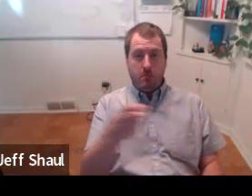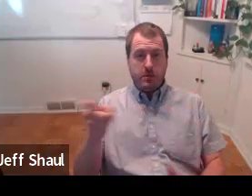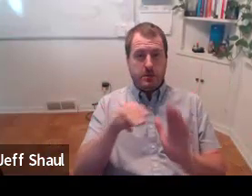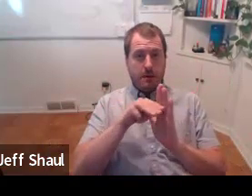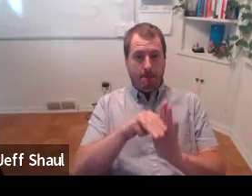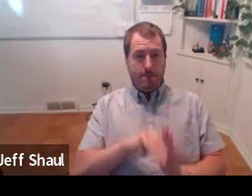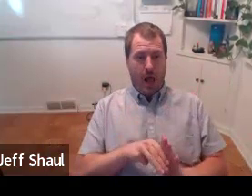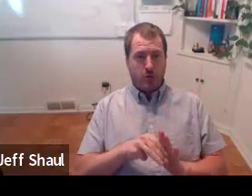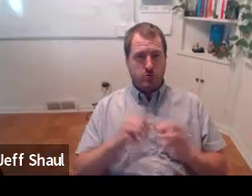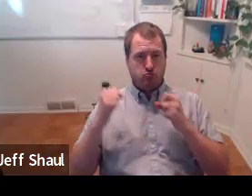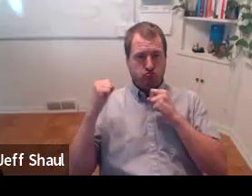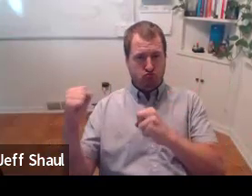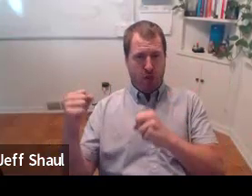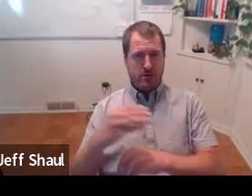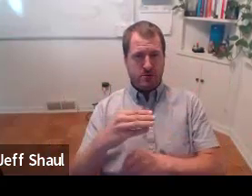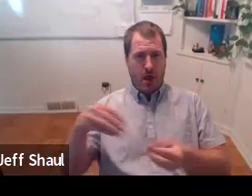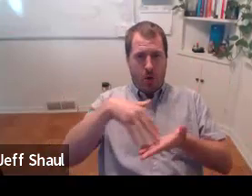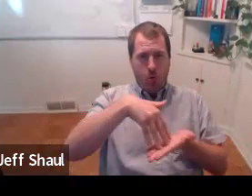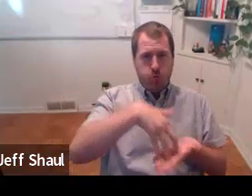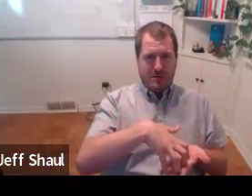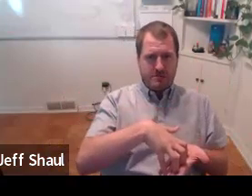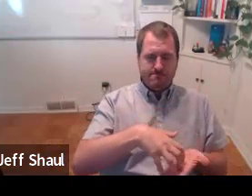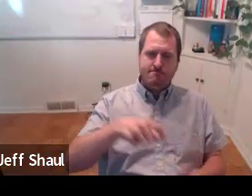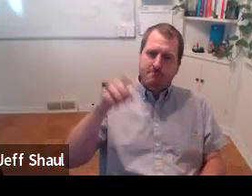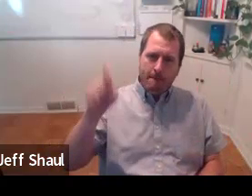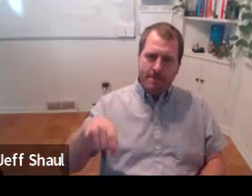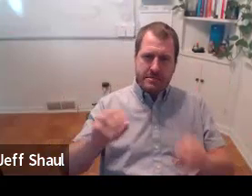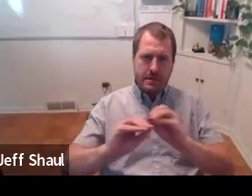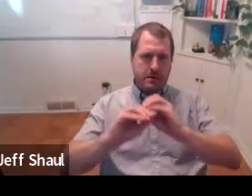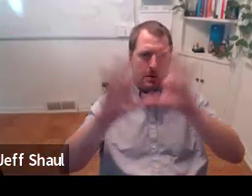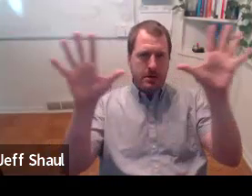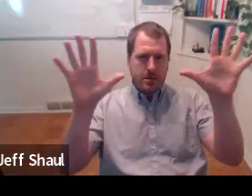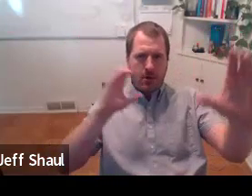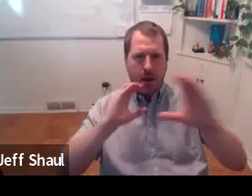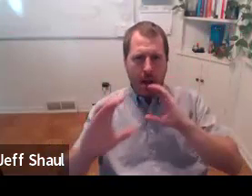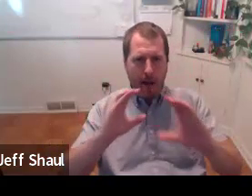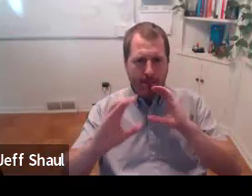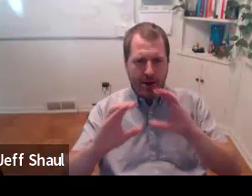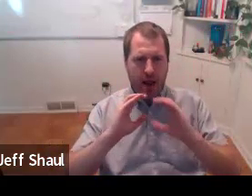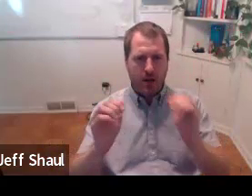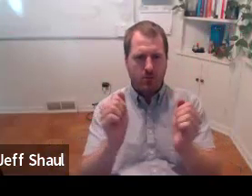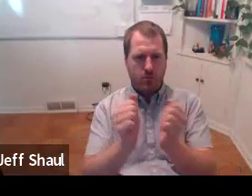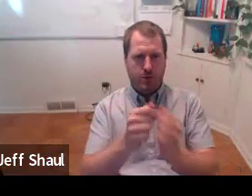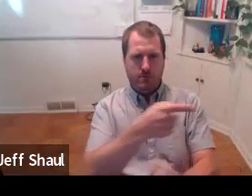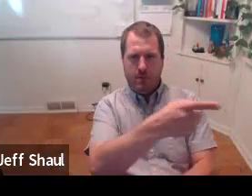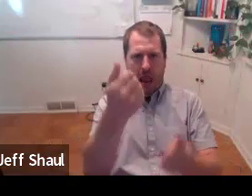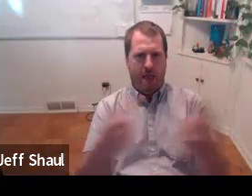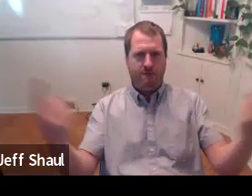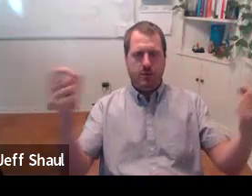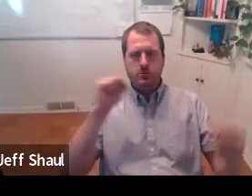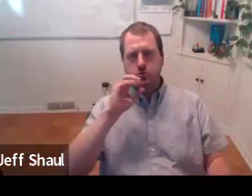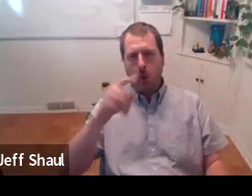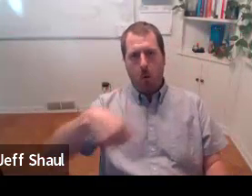The third model is strength and weakness. It should be